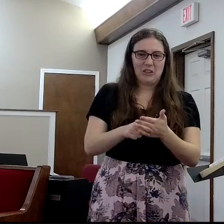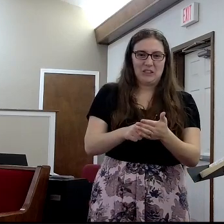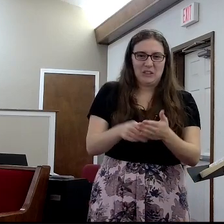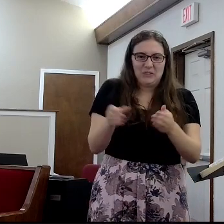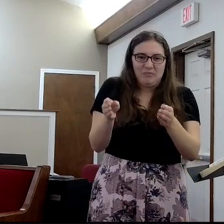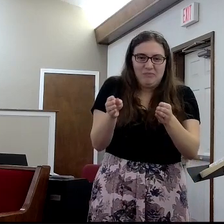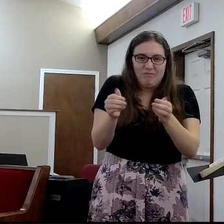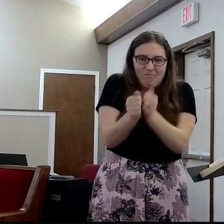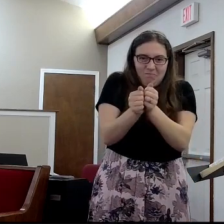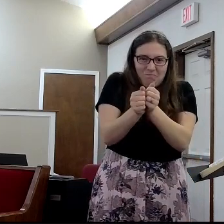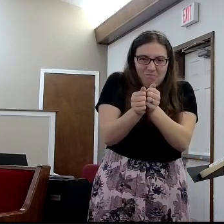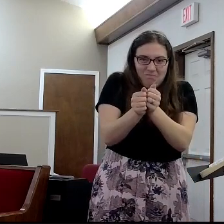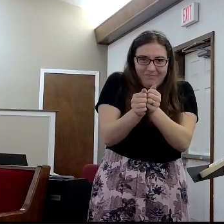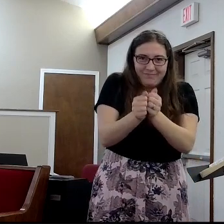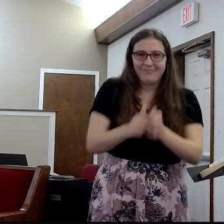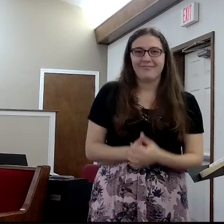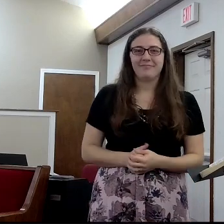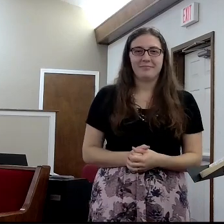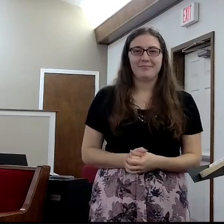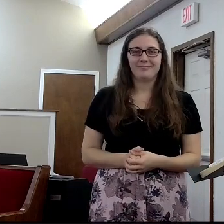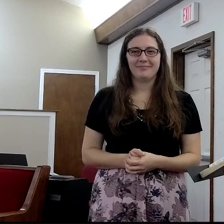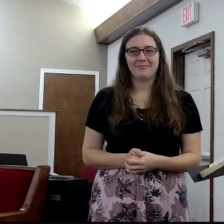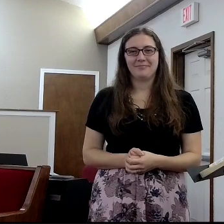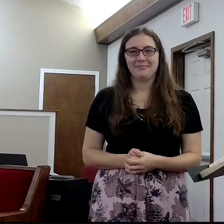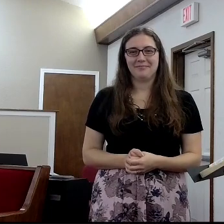20. And y'all may beat me. My pages are sticking.